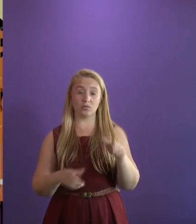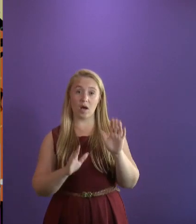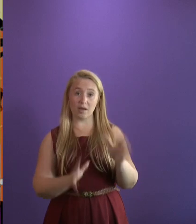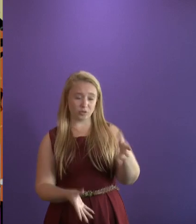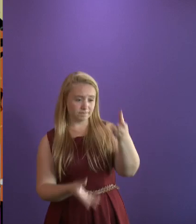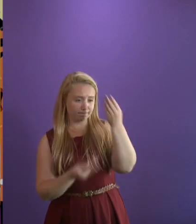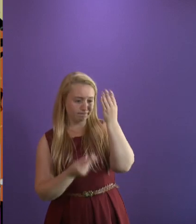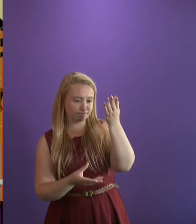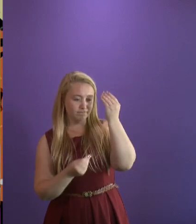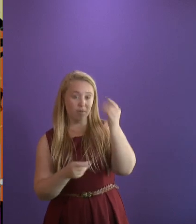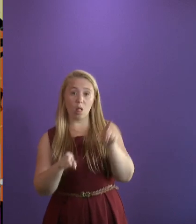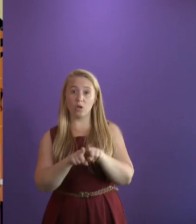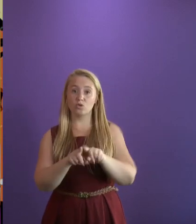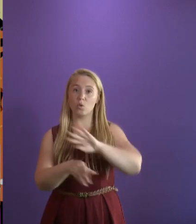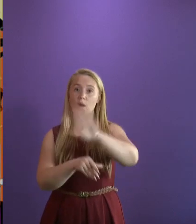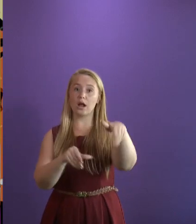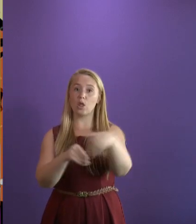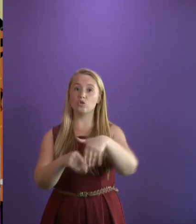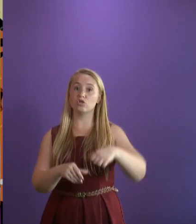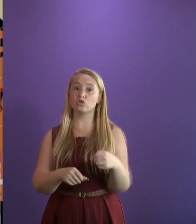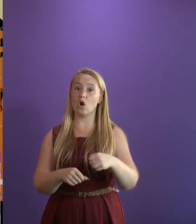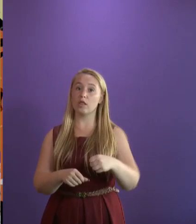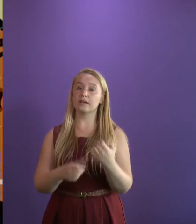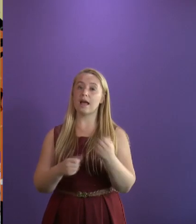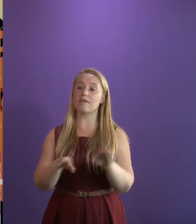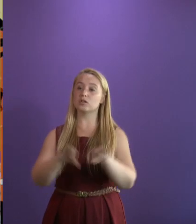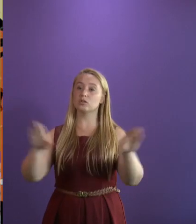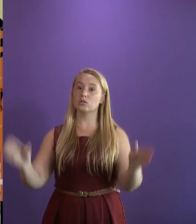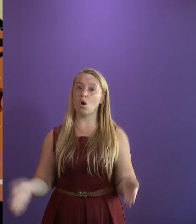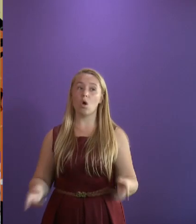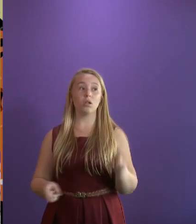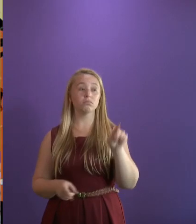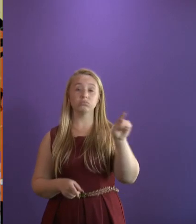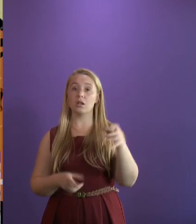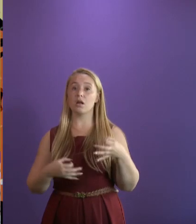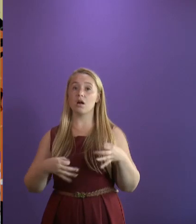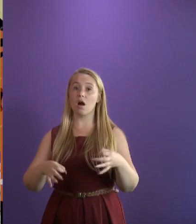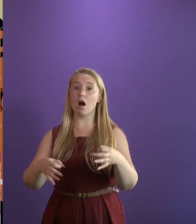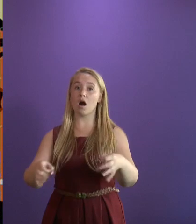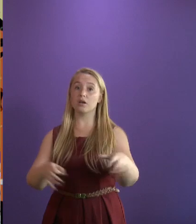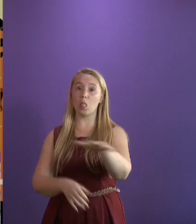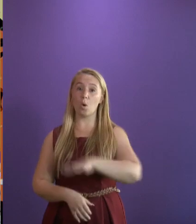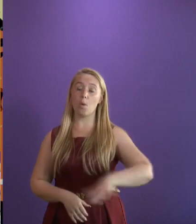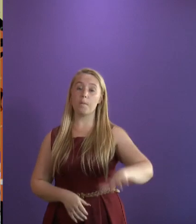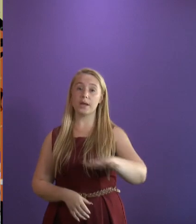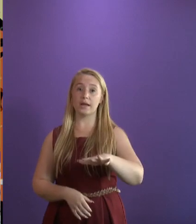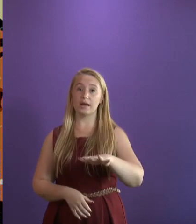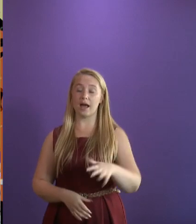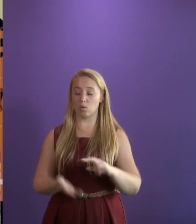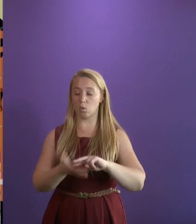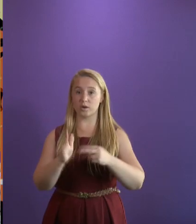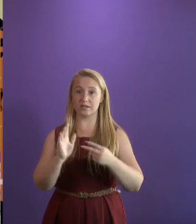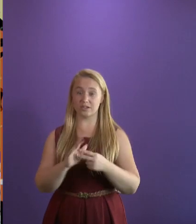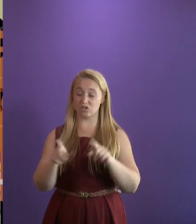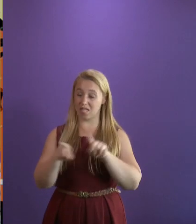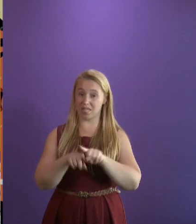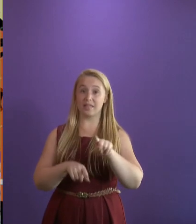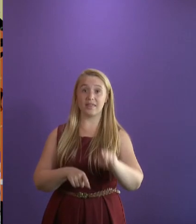to see Inclusion Scotland here today with a stall in the garden lobby as well, and work with organisations like that to see how we can